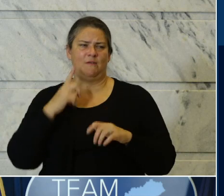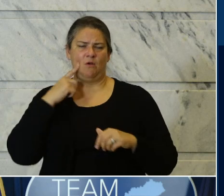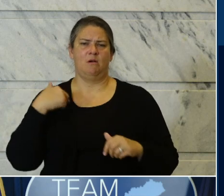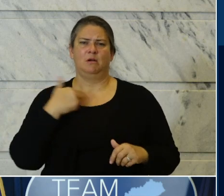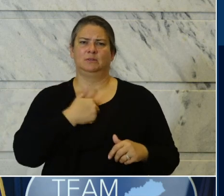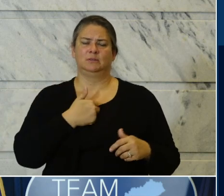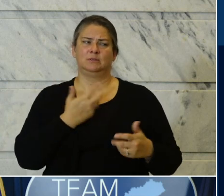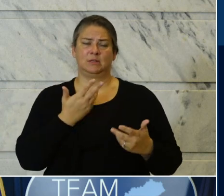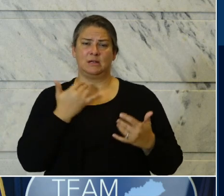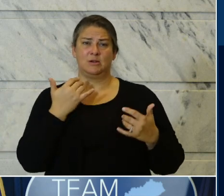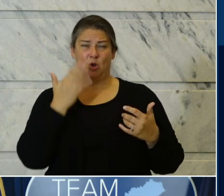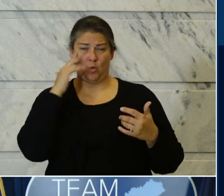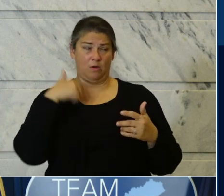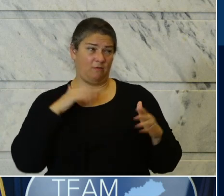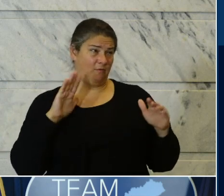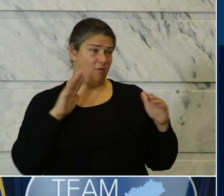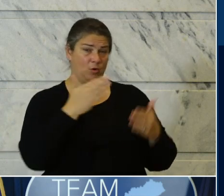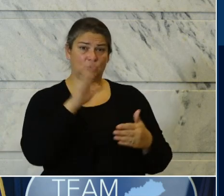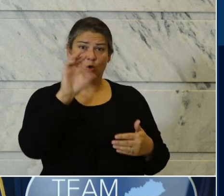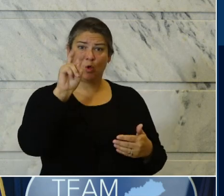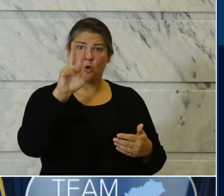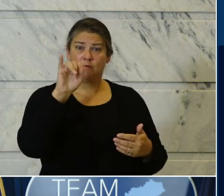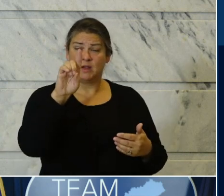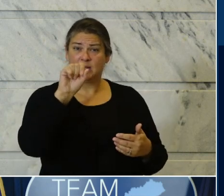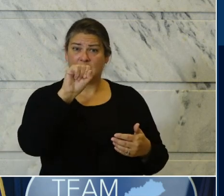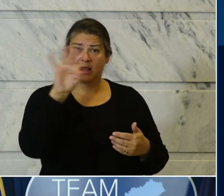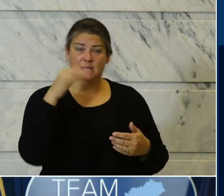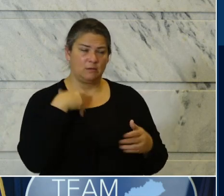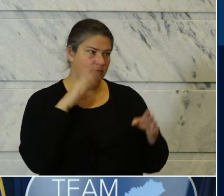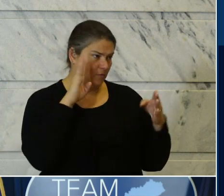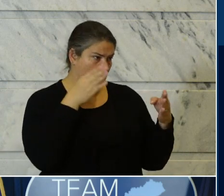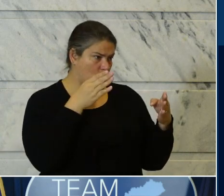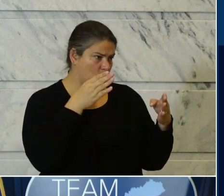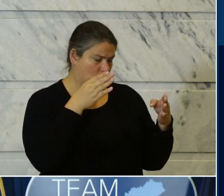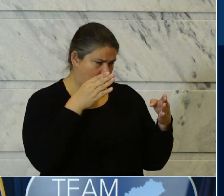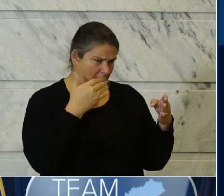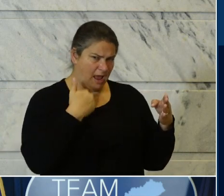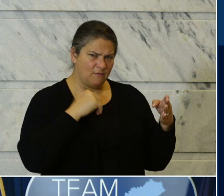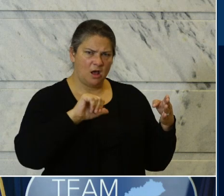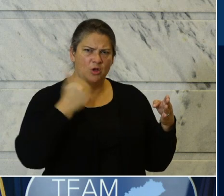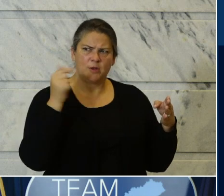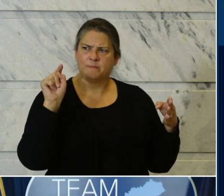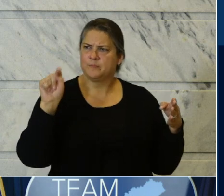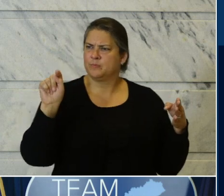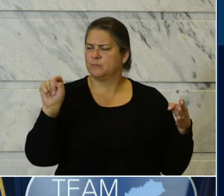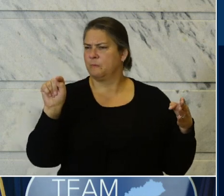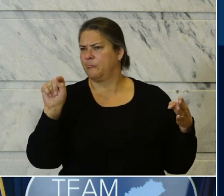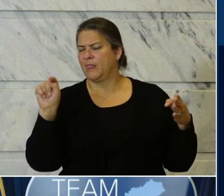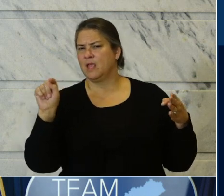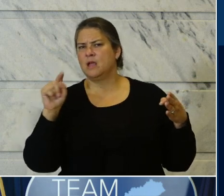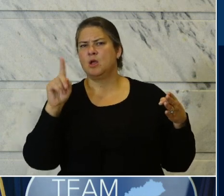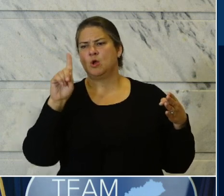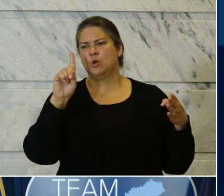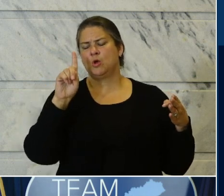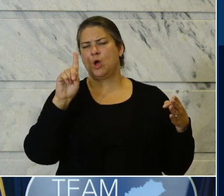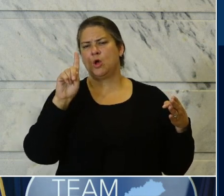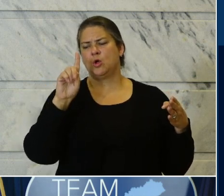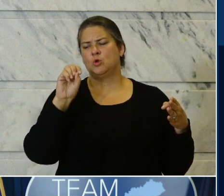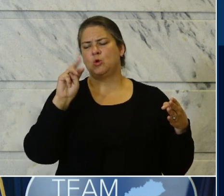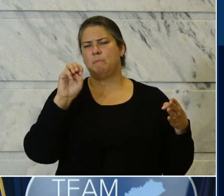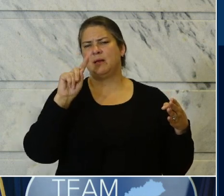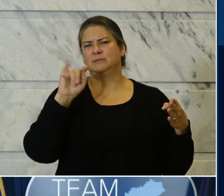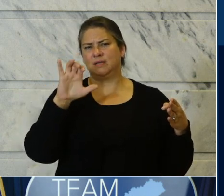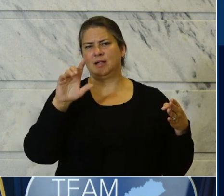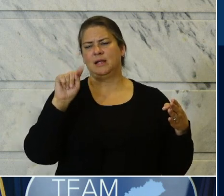COVID-19, and we face other crises like our drug crisis, domestic terrorism has been on the rise in this country. It